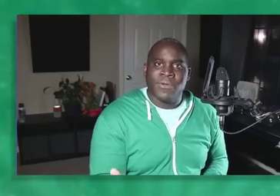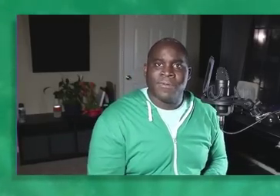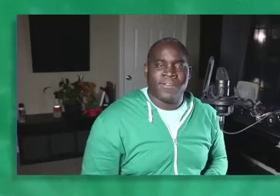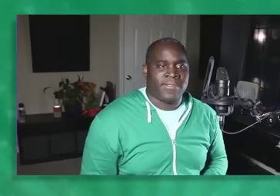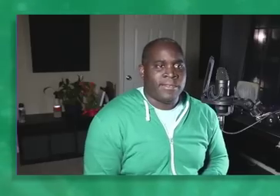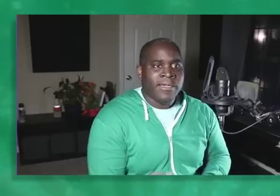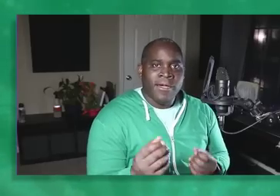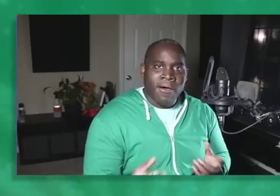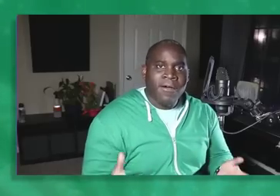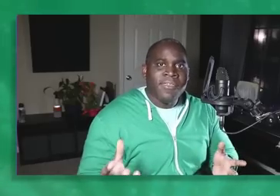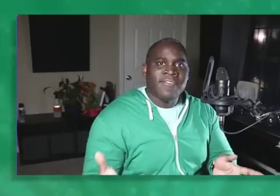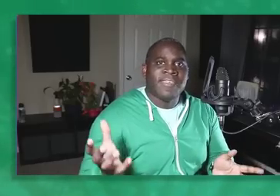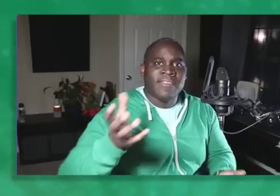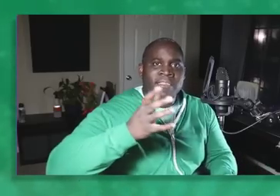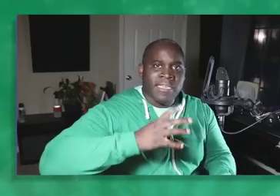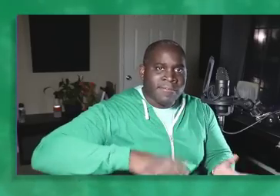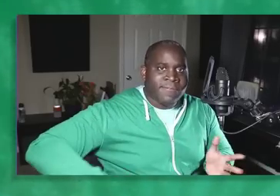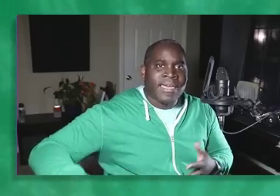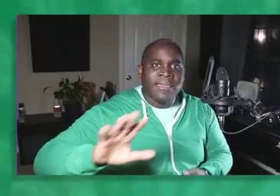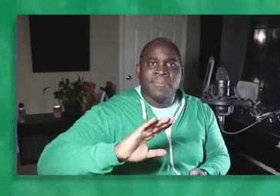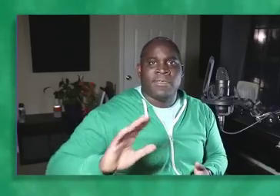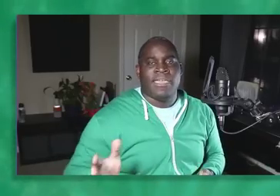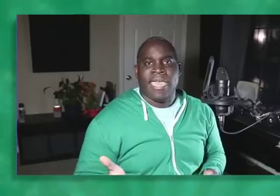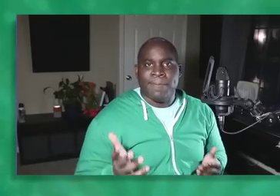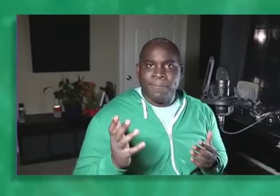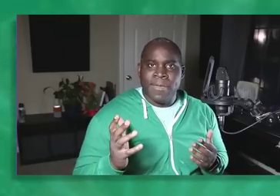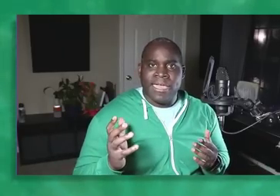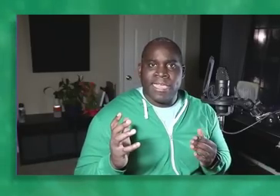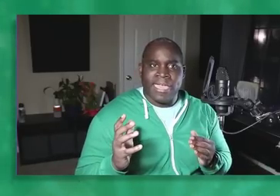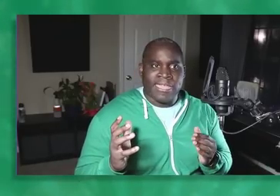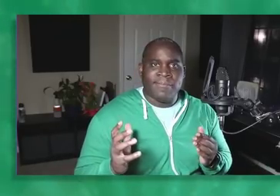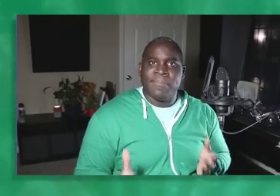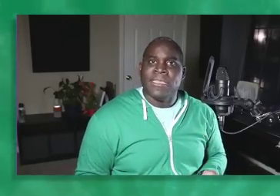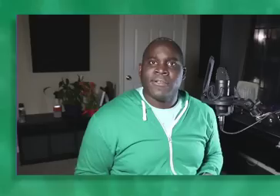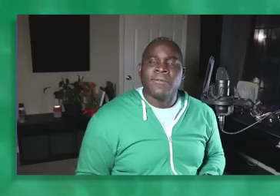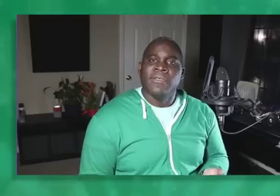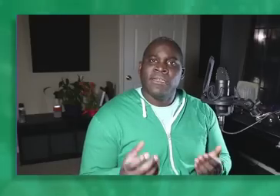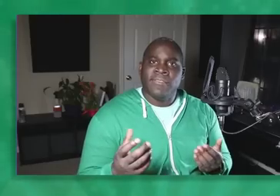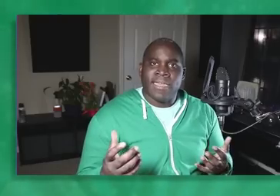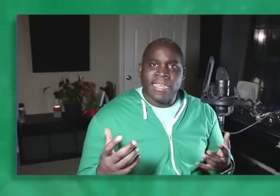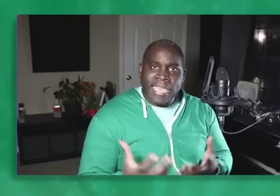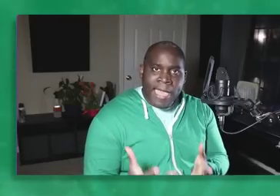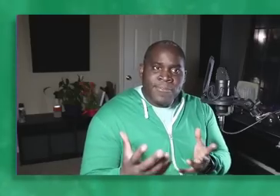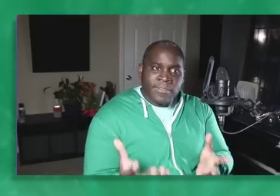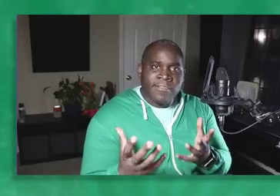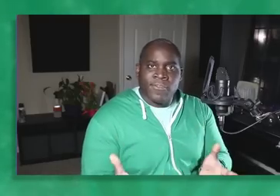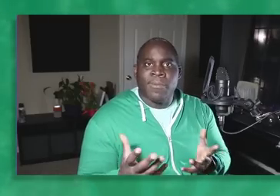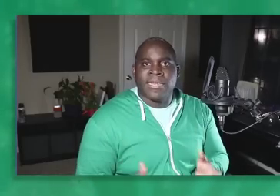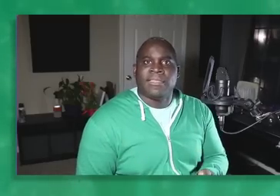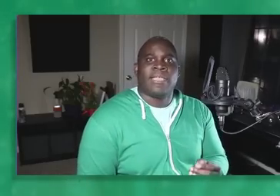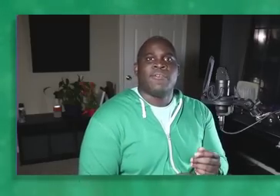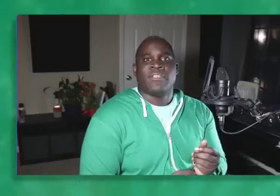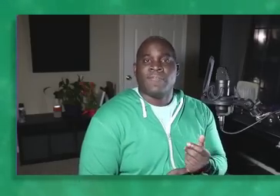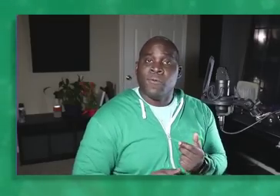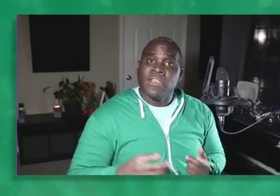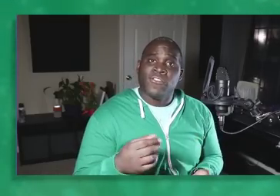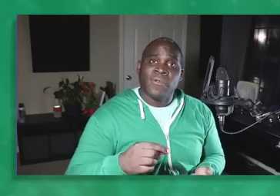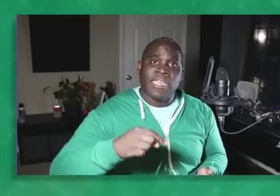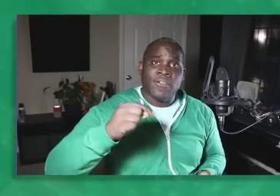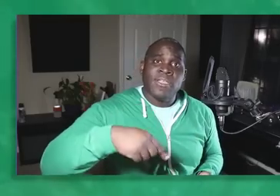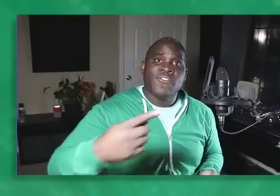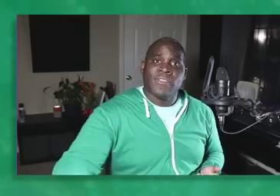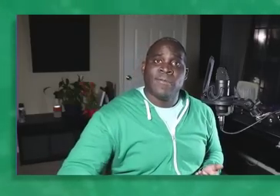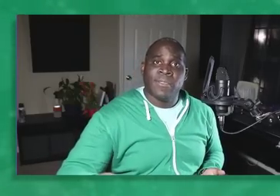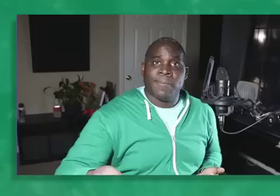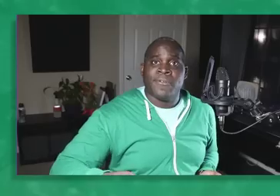like listening to a person. All these things envelop a demeanor that encapsulates your body language. And if you want to show